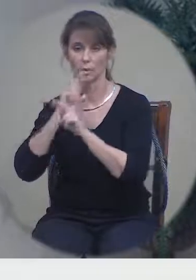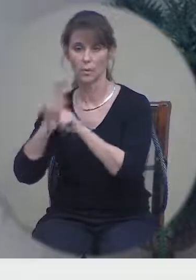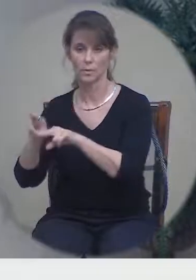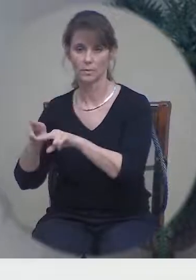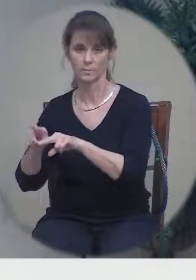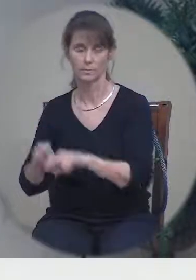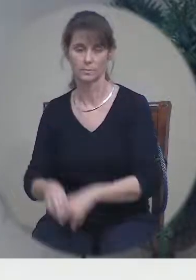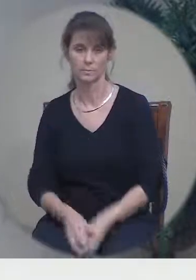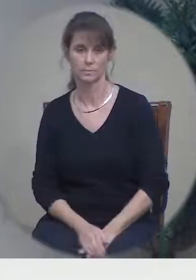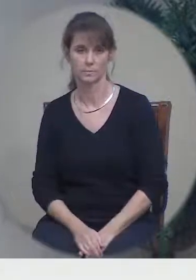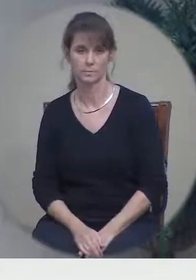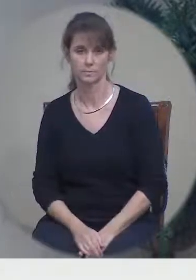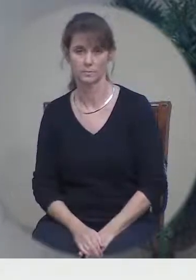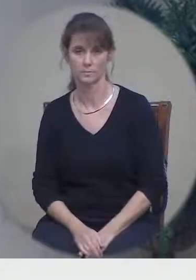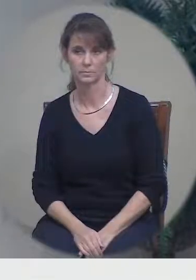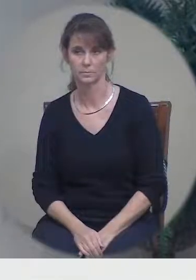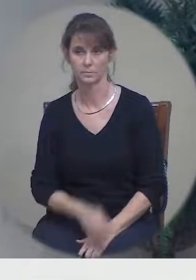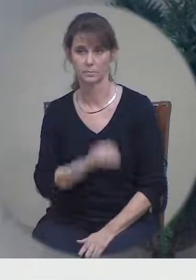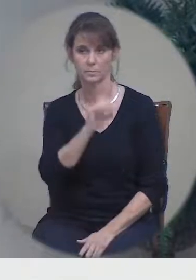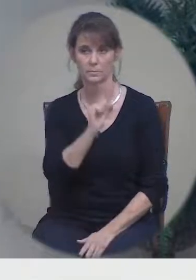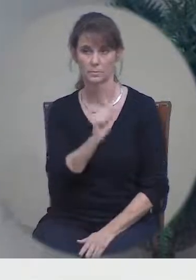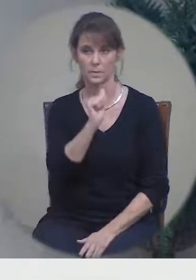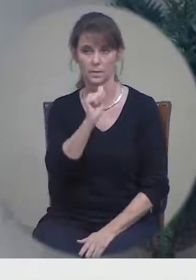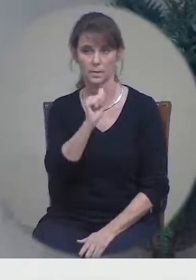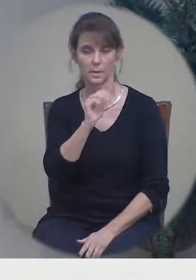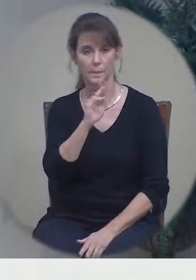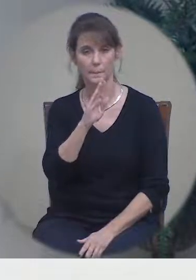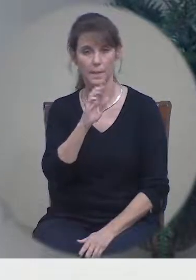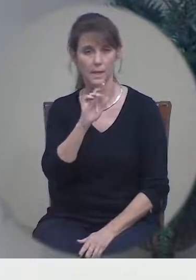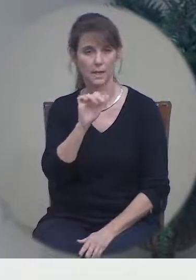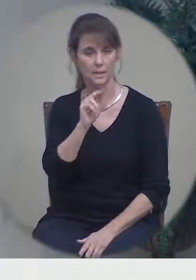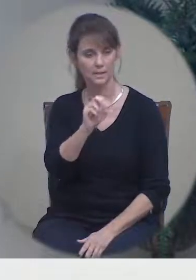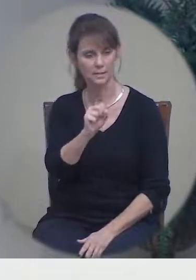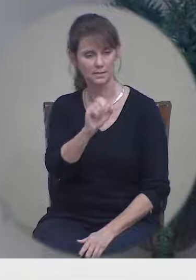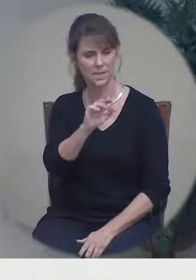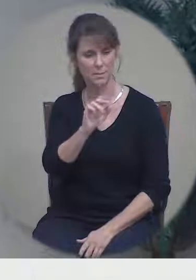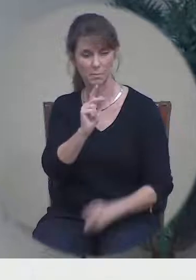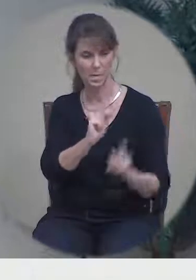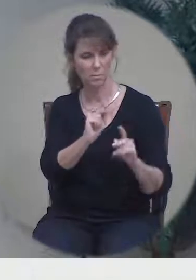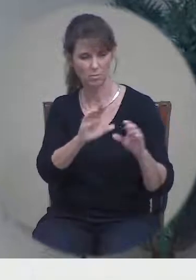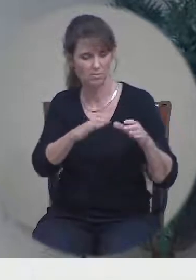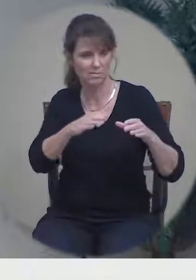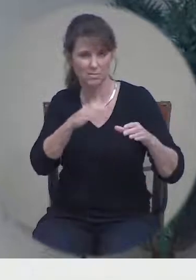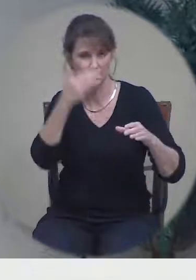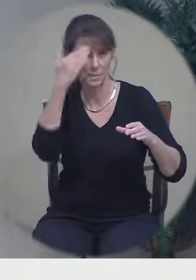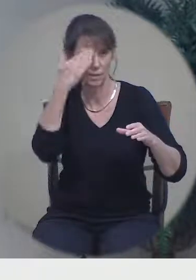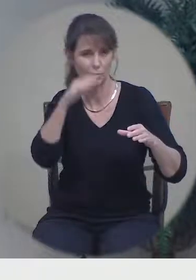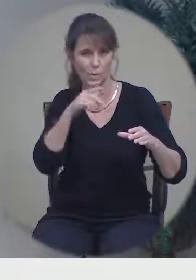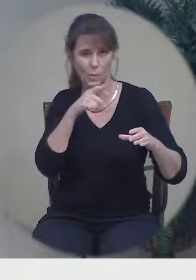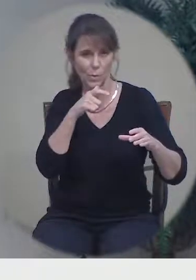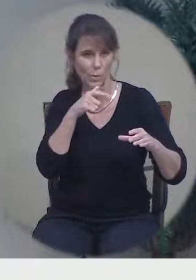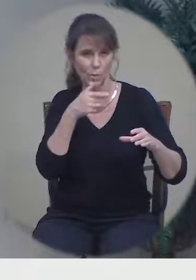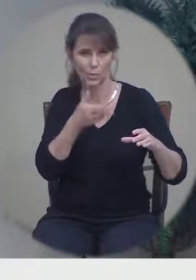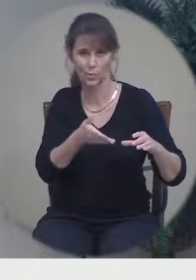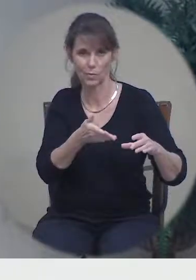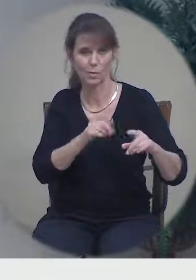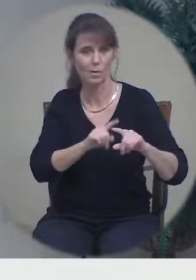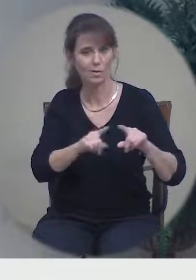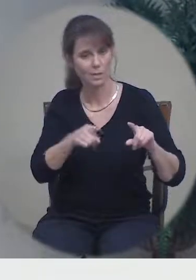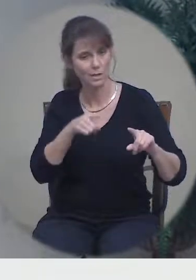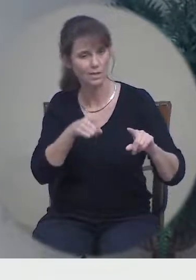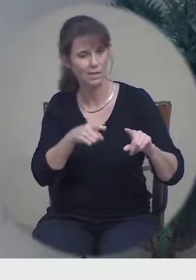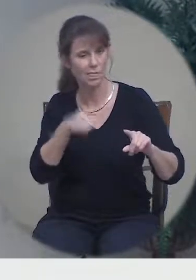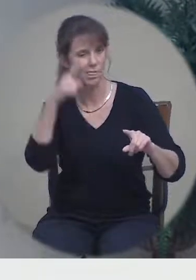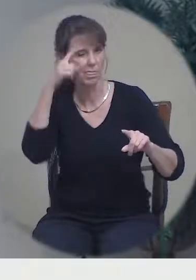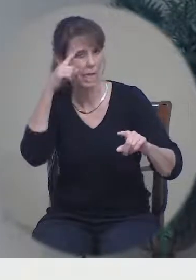little bit, the Sabaeans, we don't really know who they are. The best speculation is, or the most common, is these were